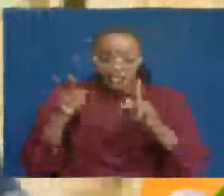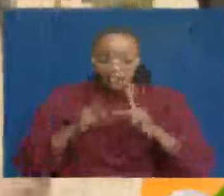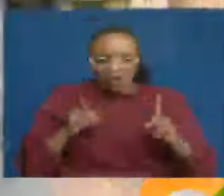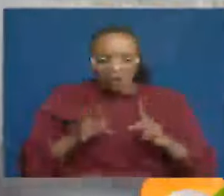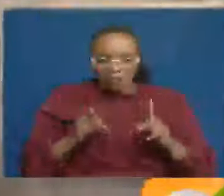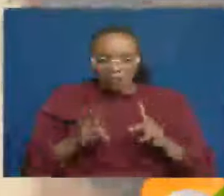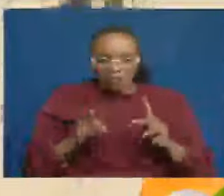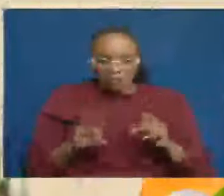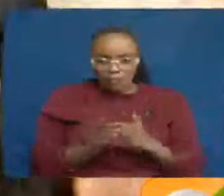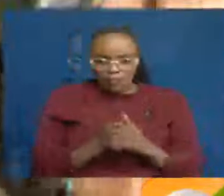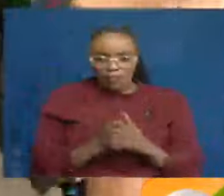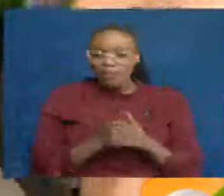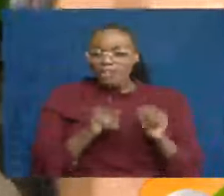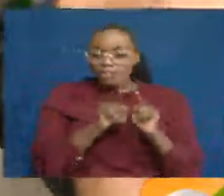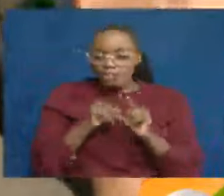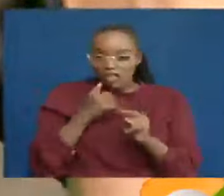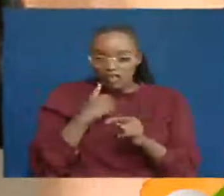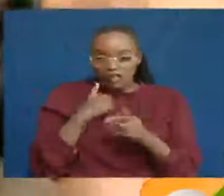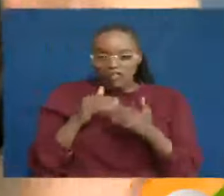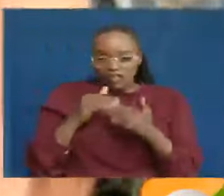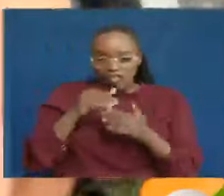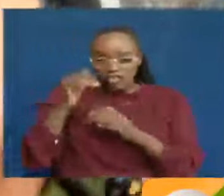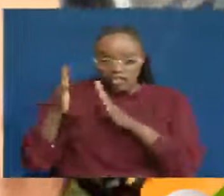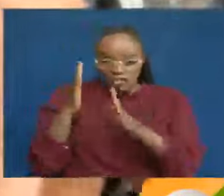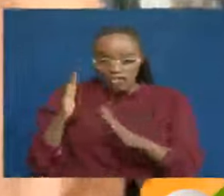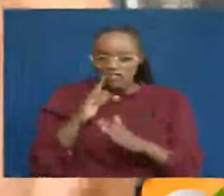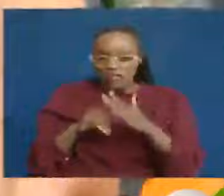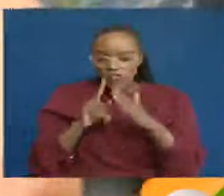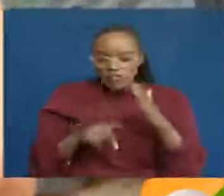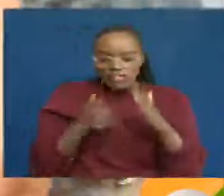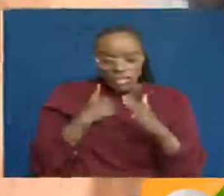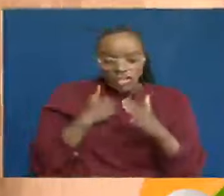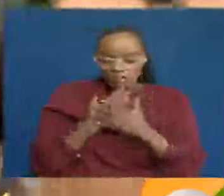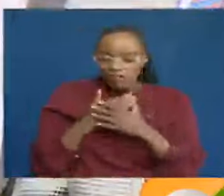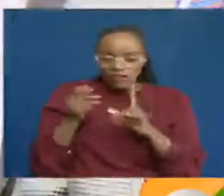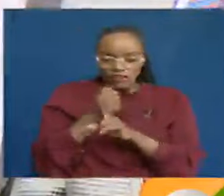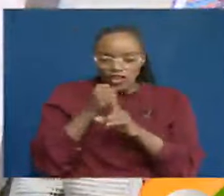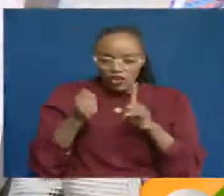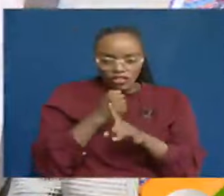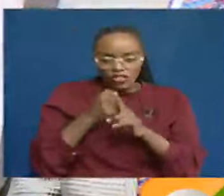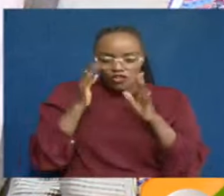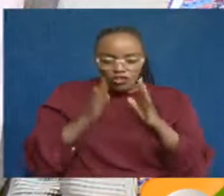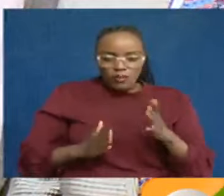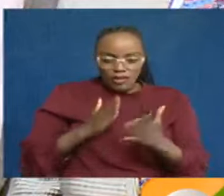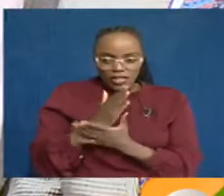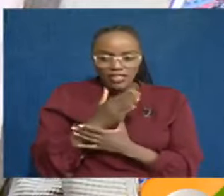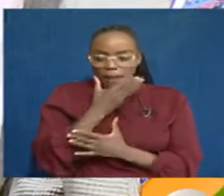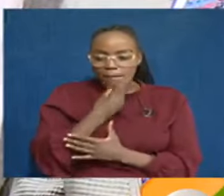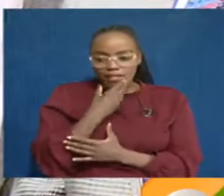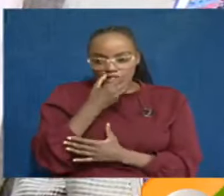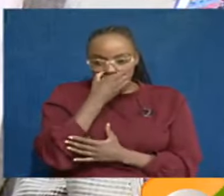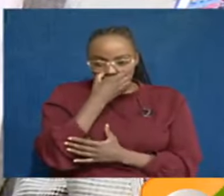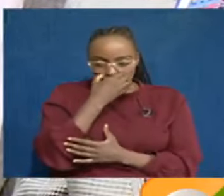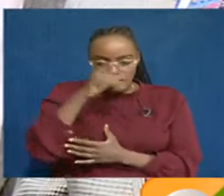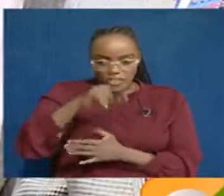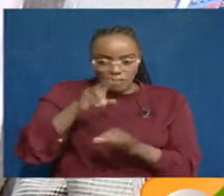Musyoka condemned the recent abductions by security officials, terming them as violation of human rights. Mr. Ruto